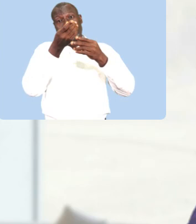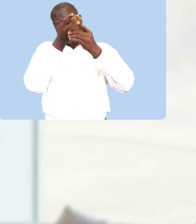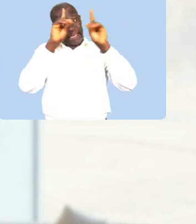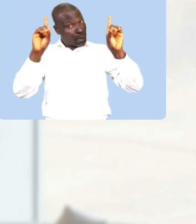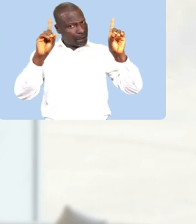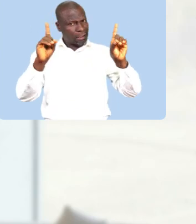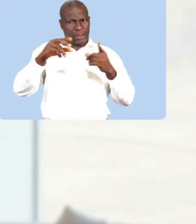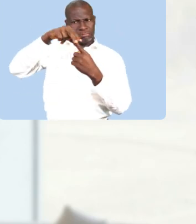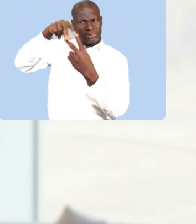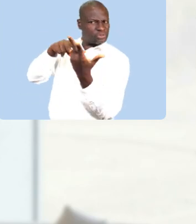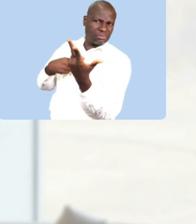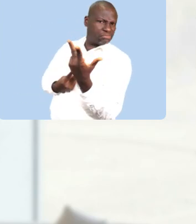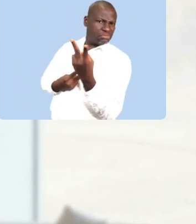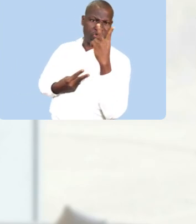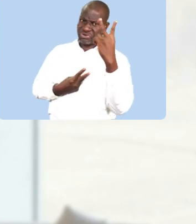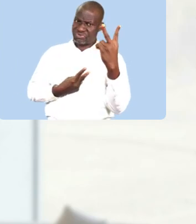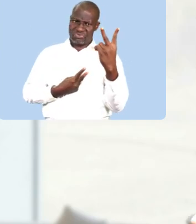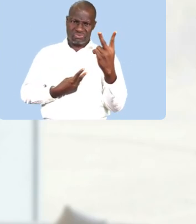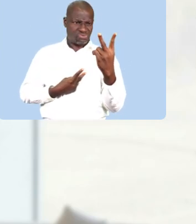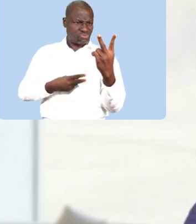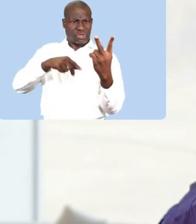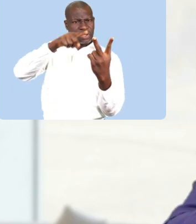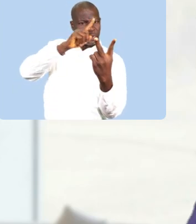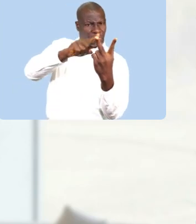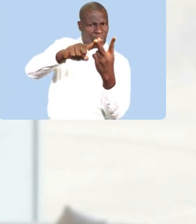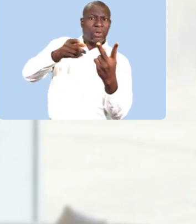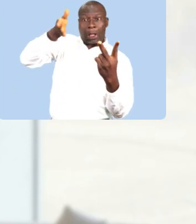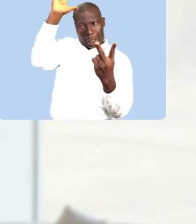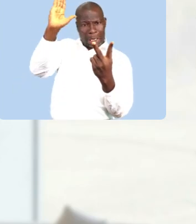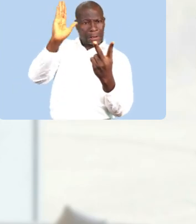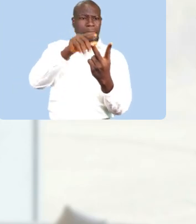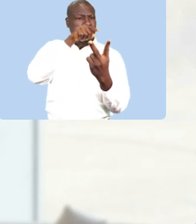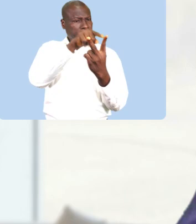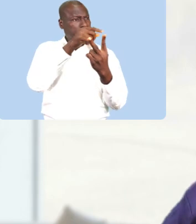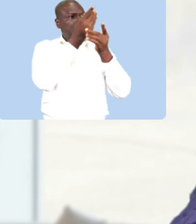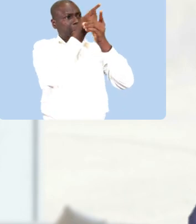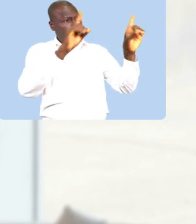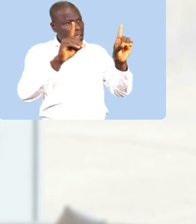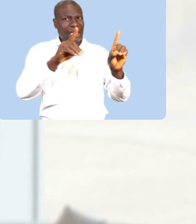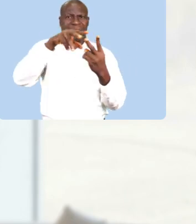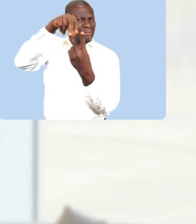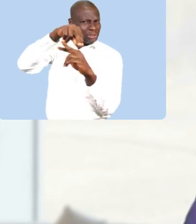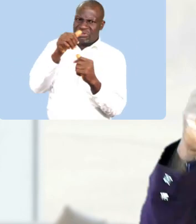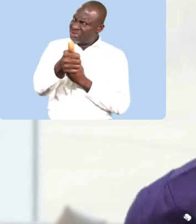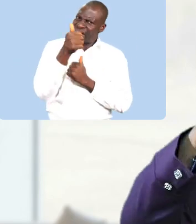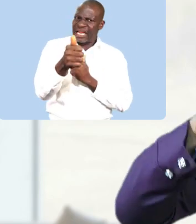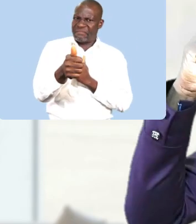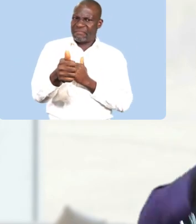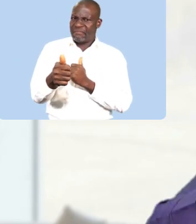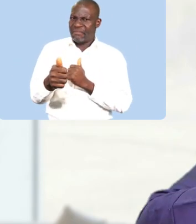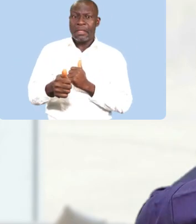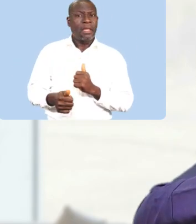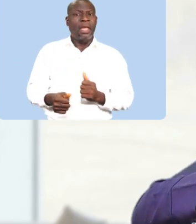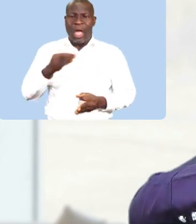baako aban mu mpanimfo mu hwem na mu nyi baako isan se se